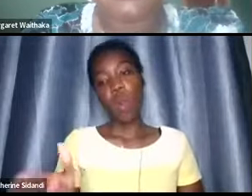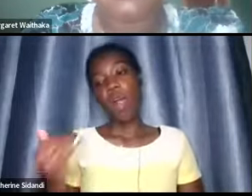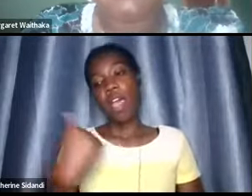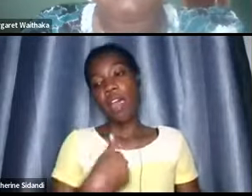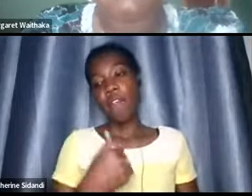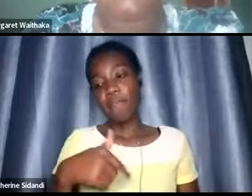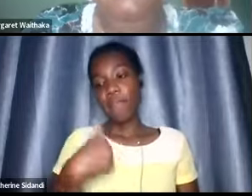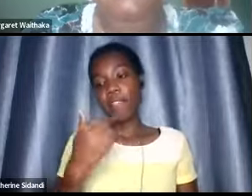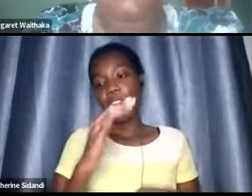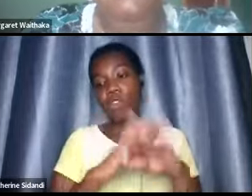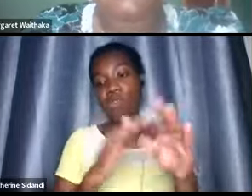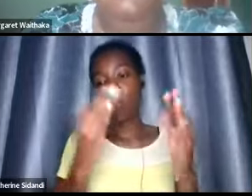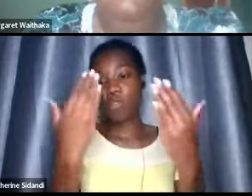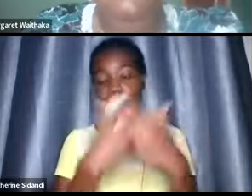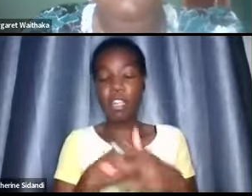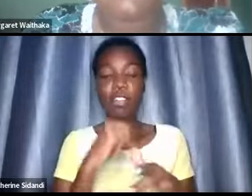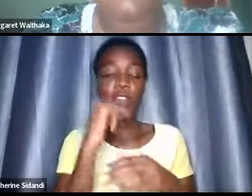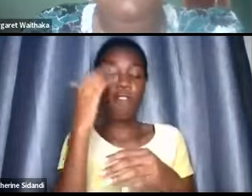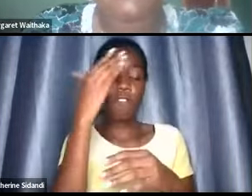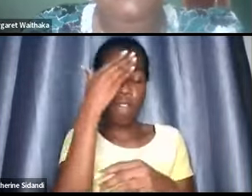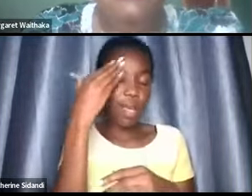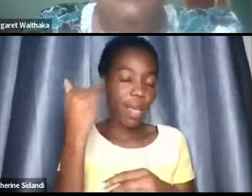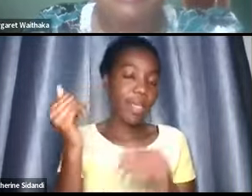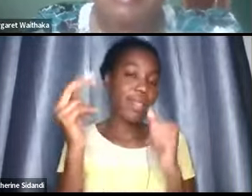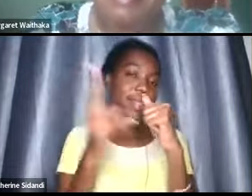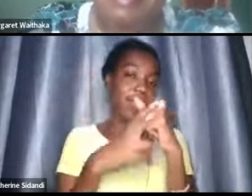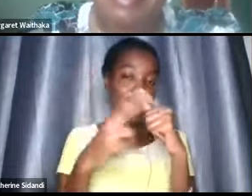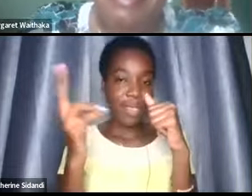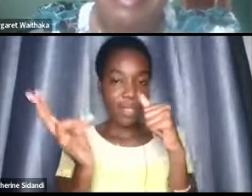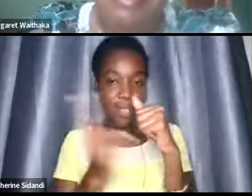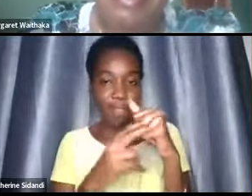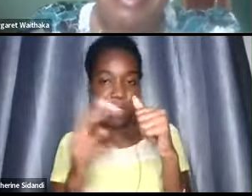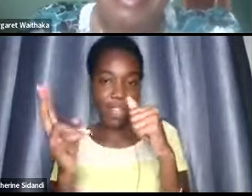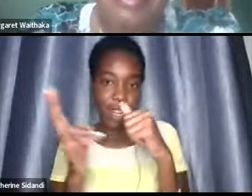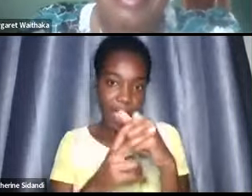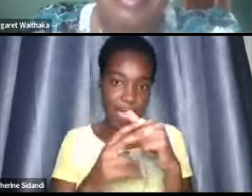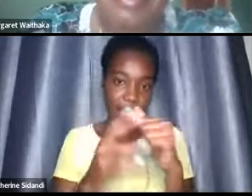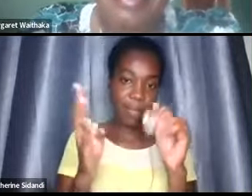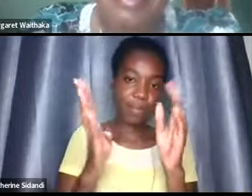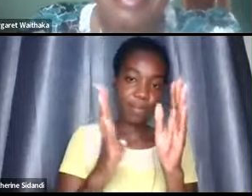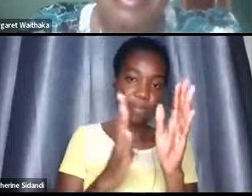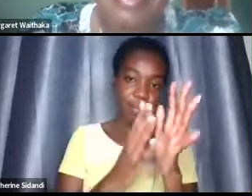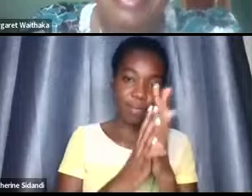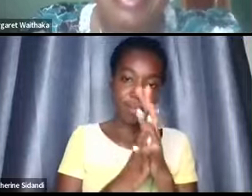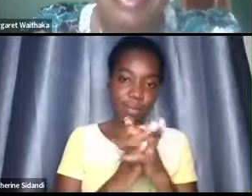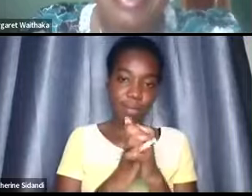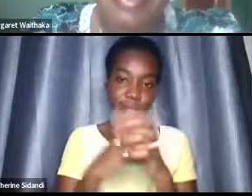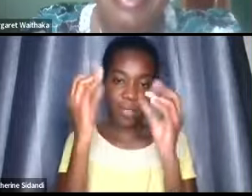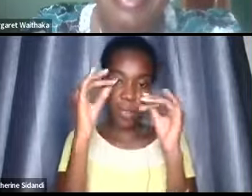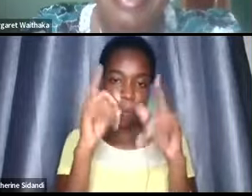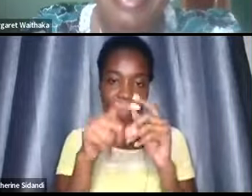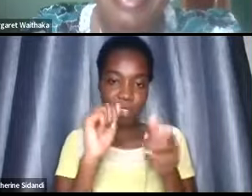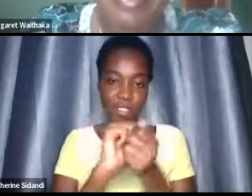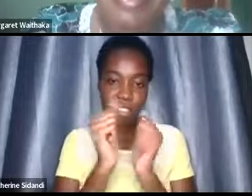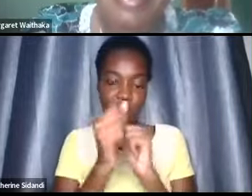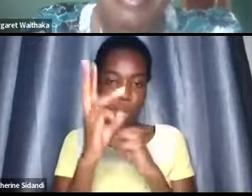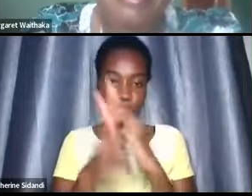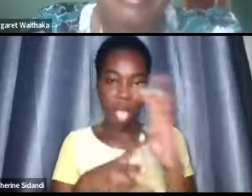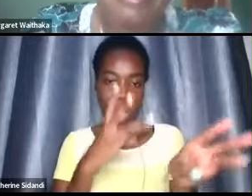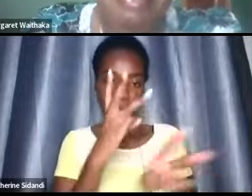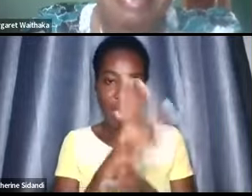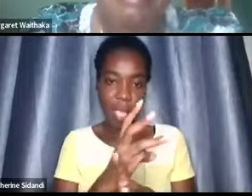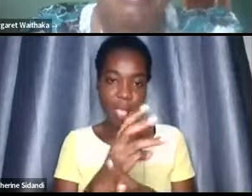don't forget 7/7 from 9 to 12, your students, send them to us. We must change this world. We are fixing this nation.